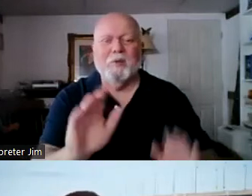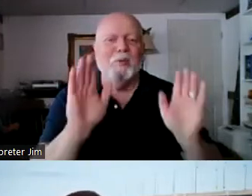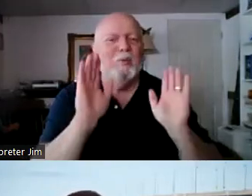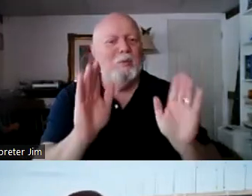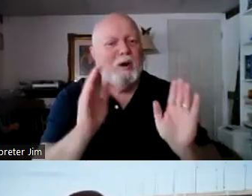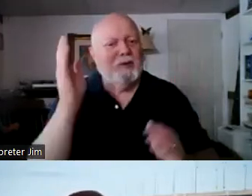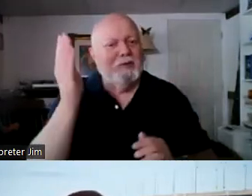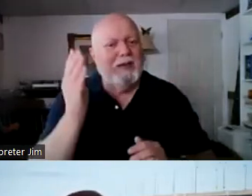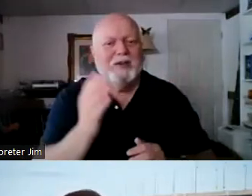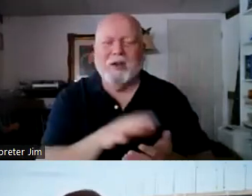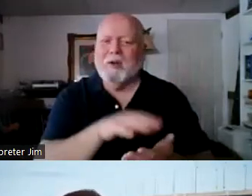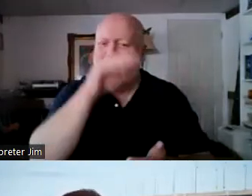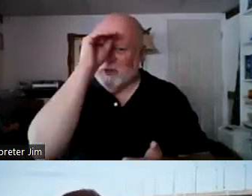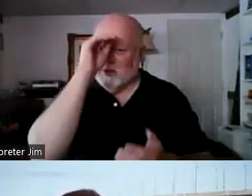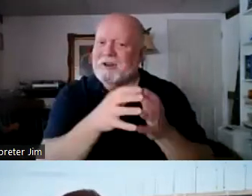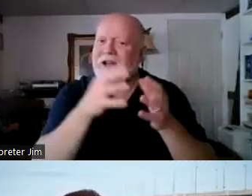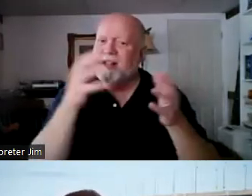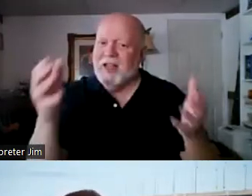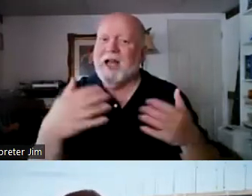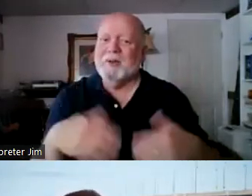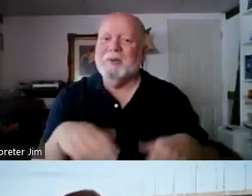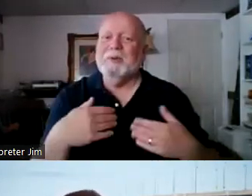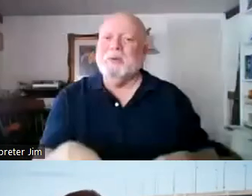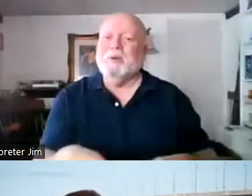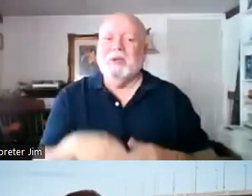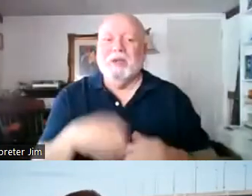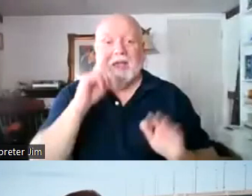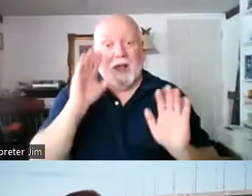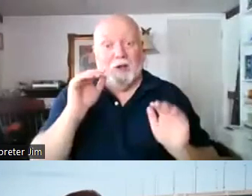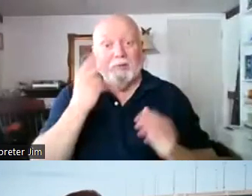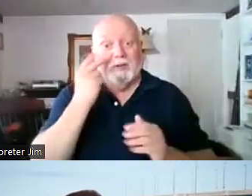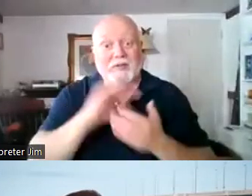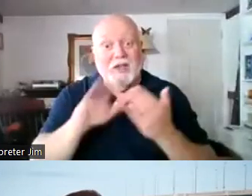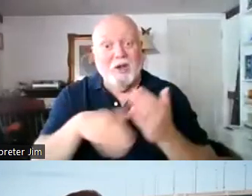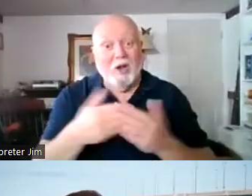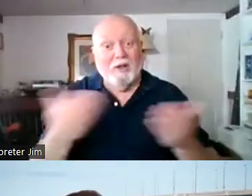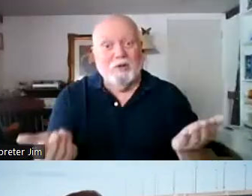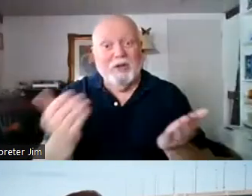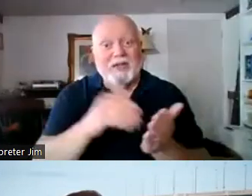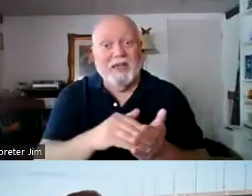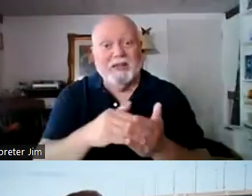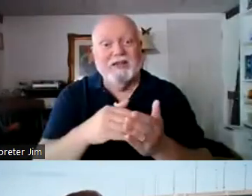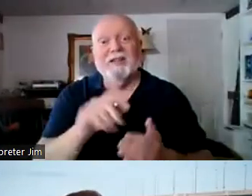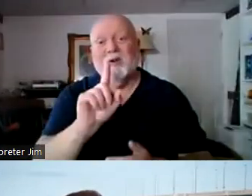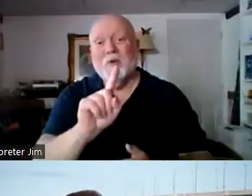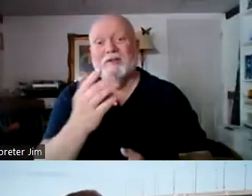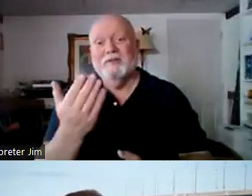very informative and hope to see you all on the next session. Thank you. You guys.